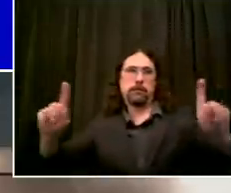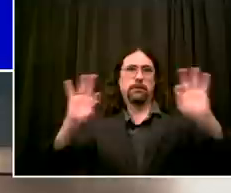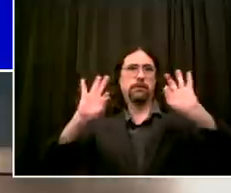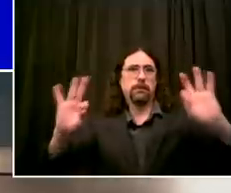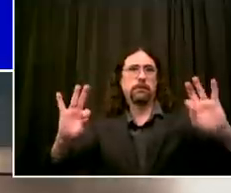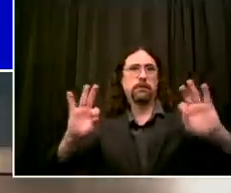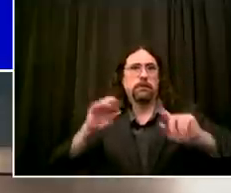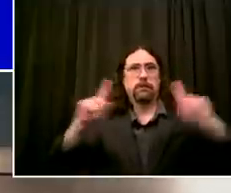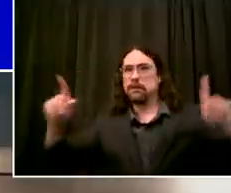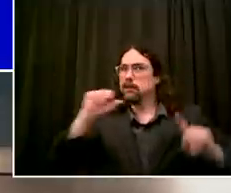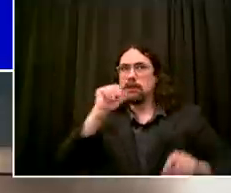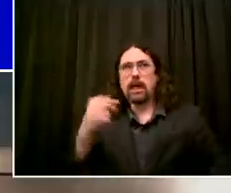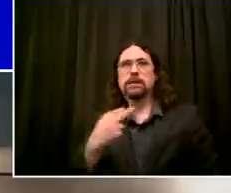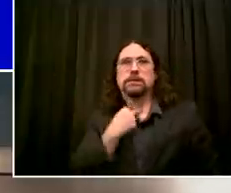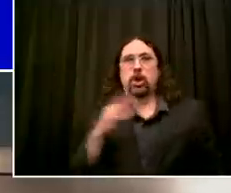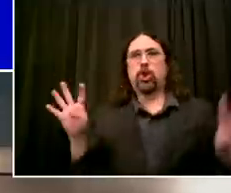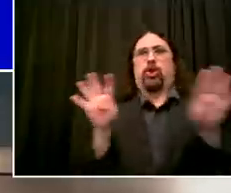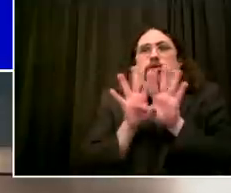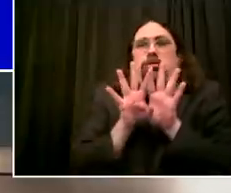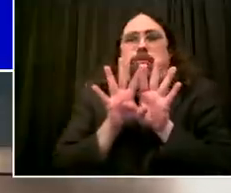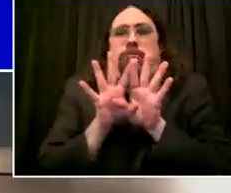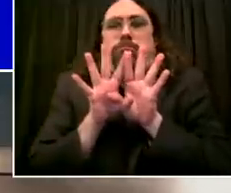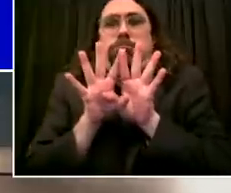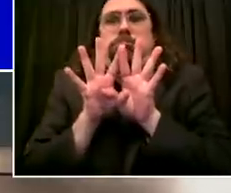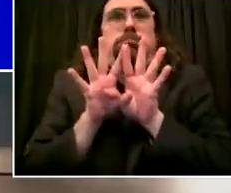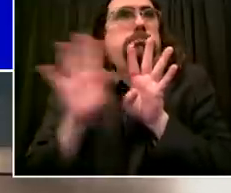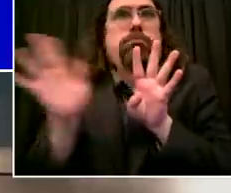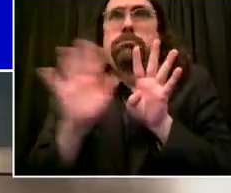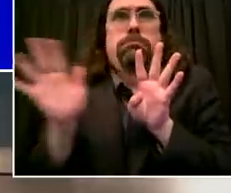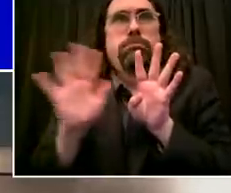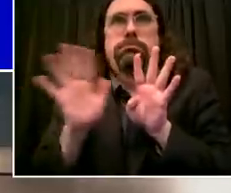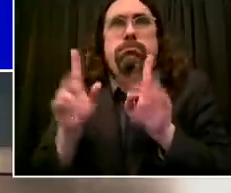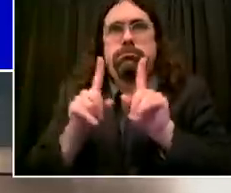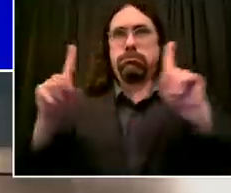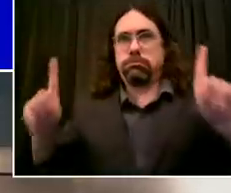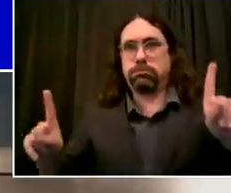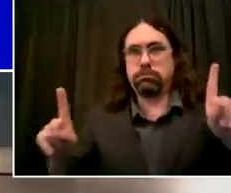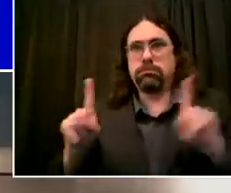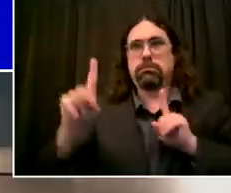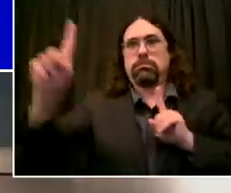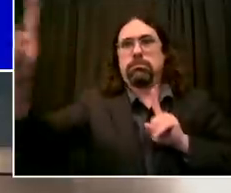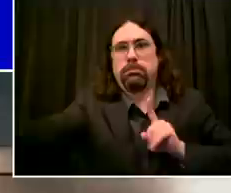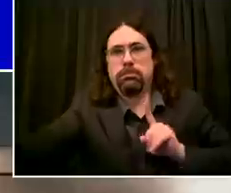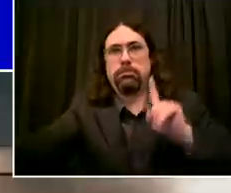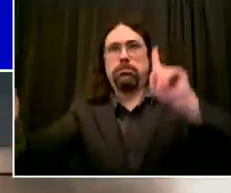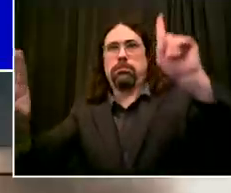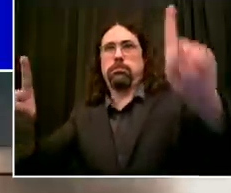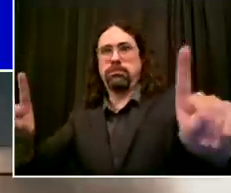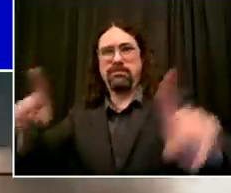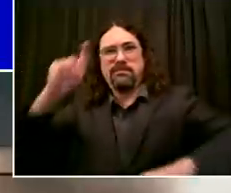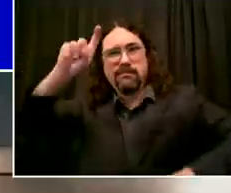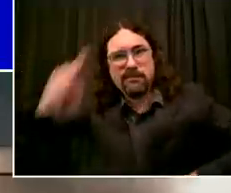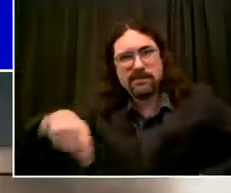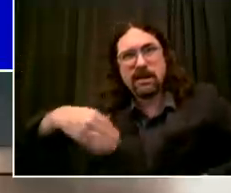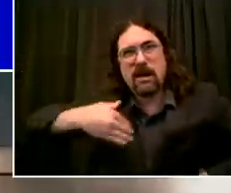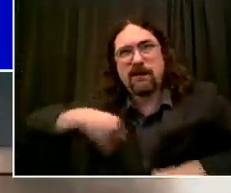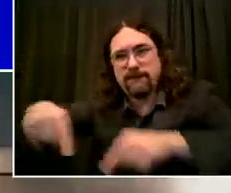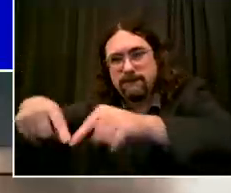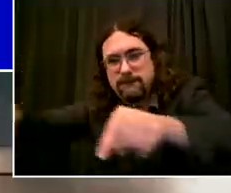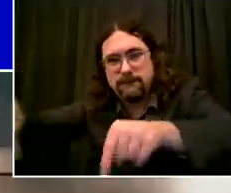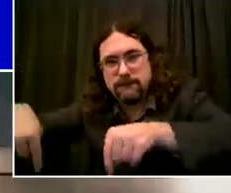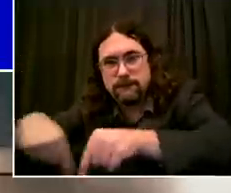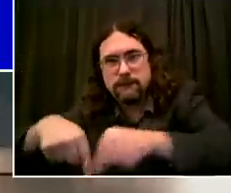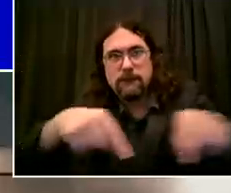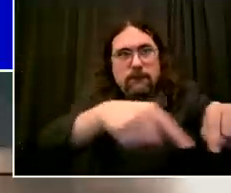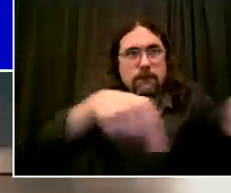train, on that car, and the markings of where you should stand or sit. The same with the buses. It is crucial that every other